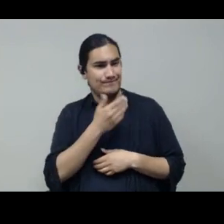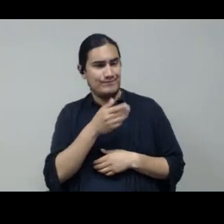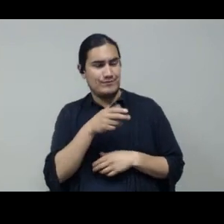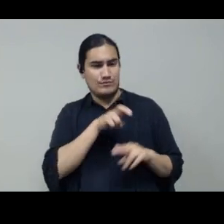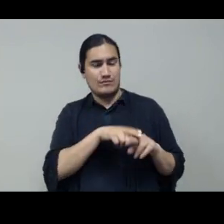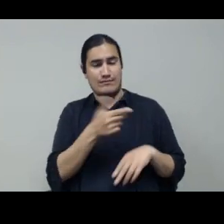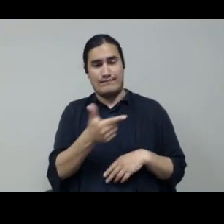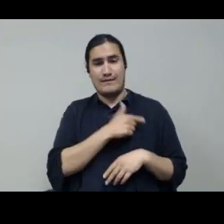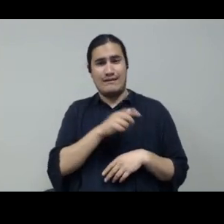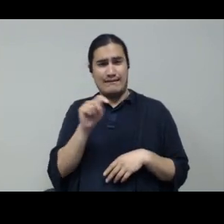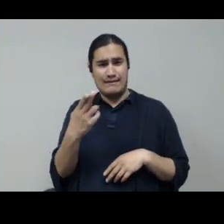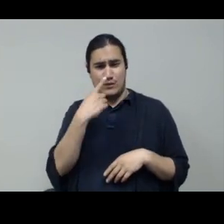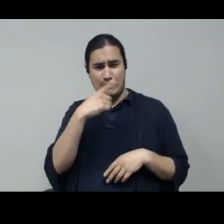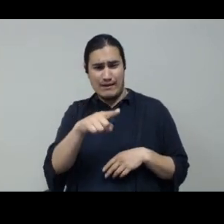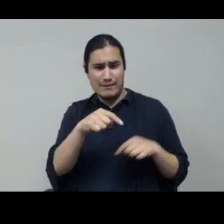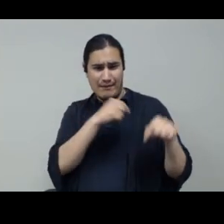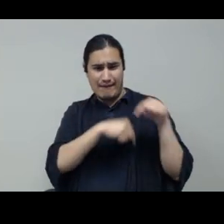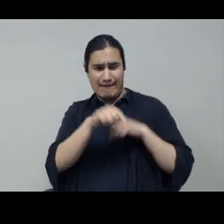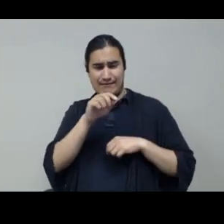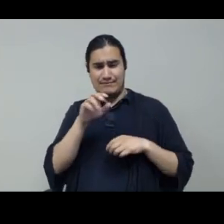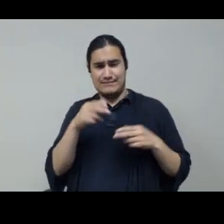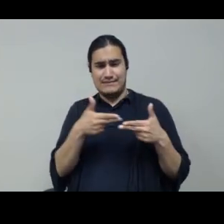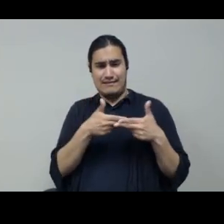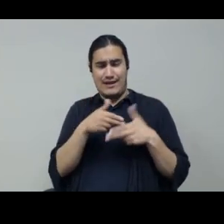could you go back to slide 39, please?